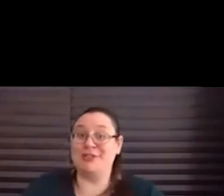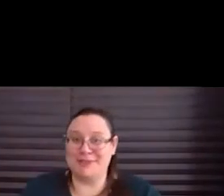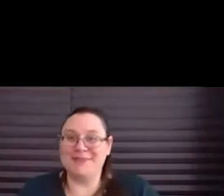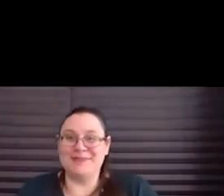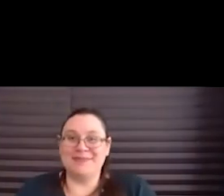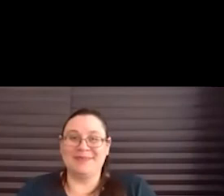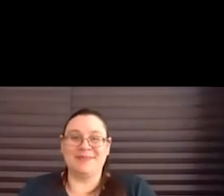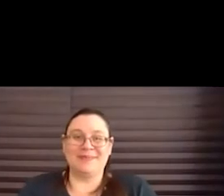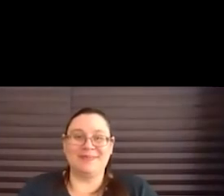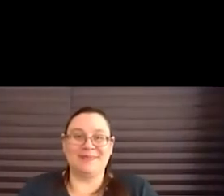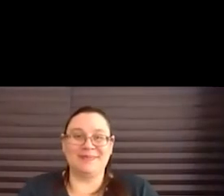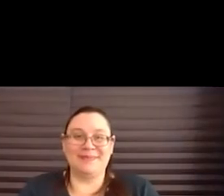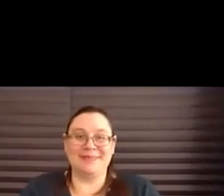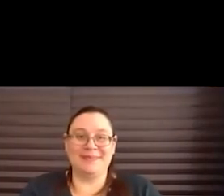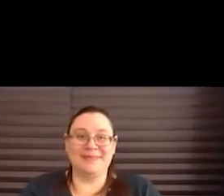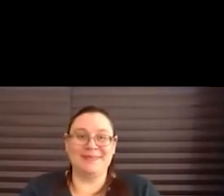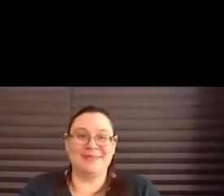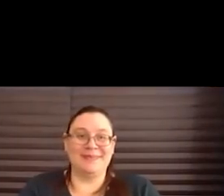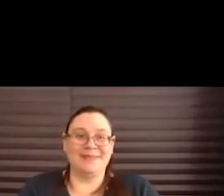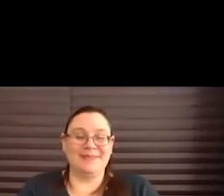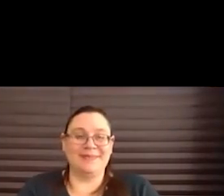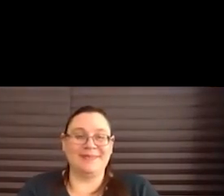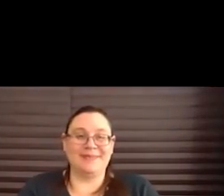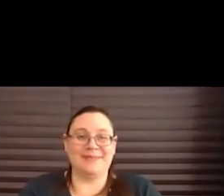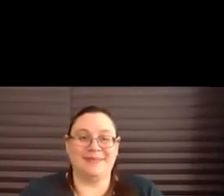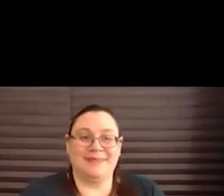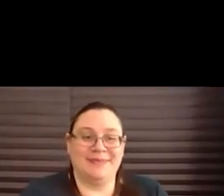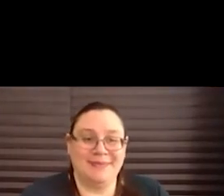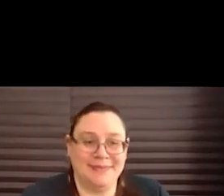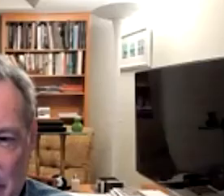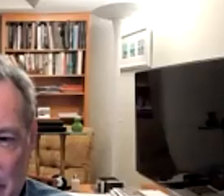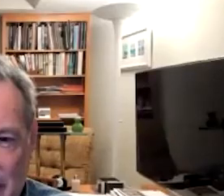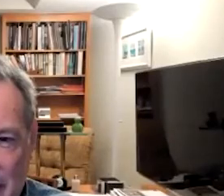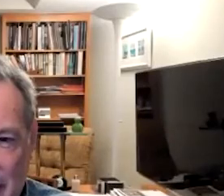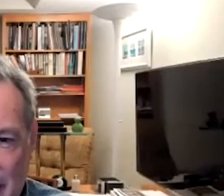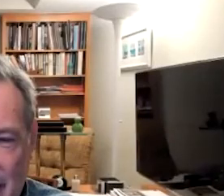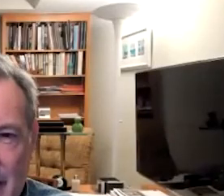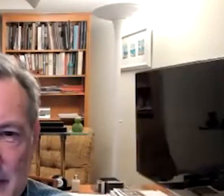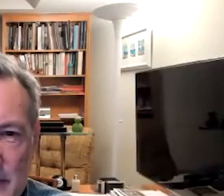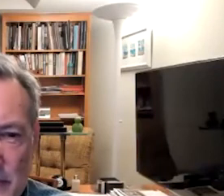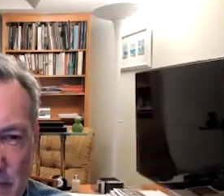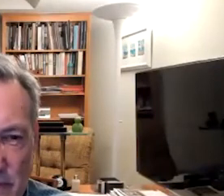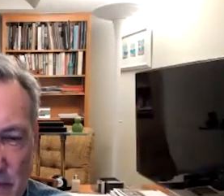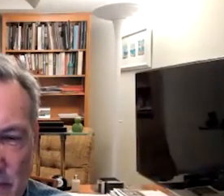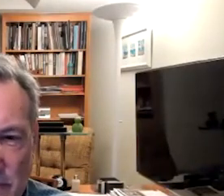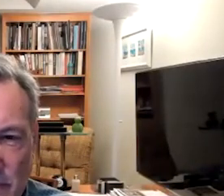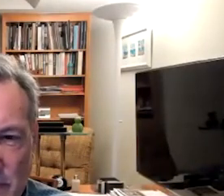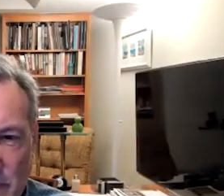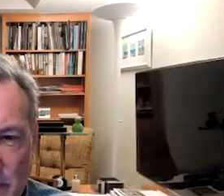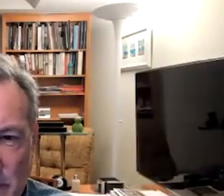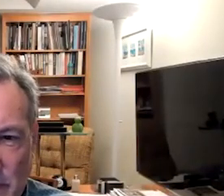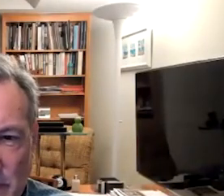much. That was a great conversation. Thank you, David and Jeff. It was really